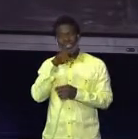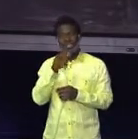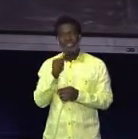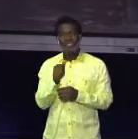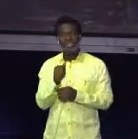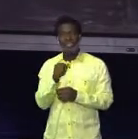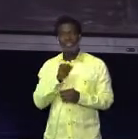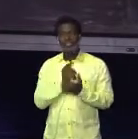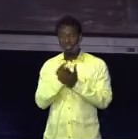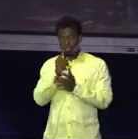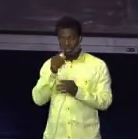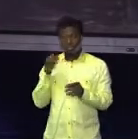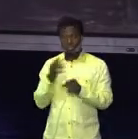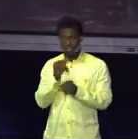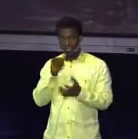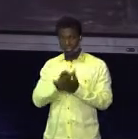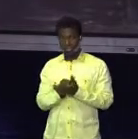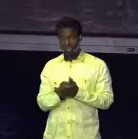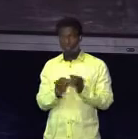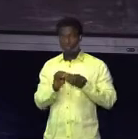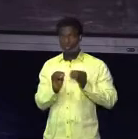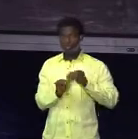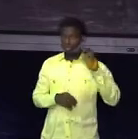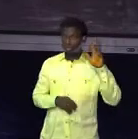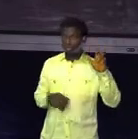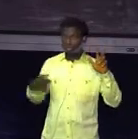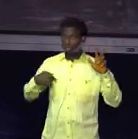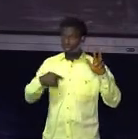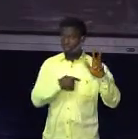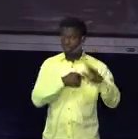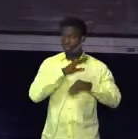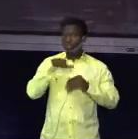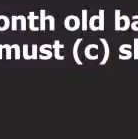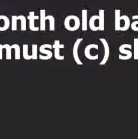that. Yes. Number 3, we